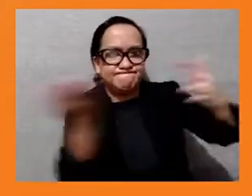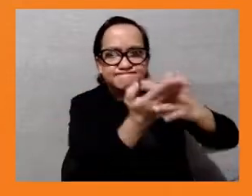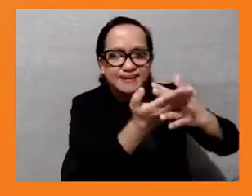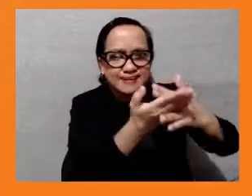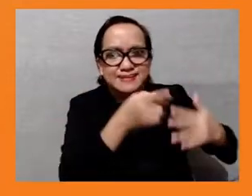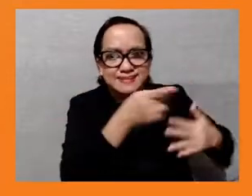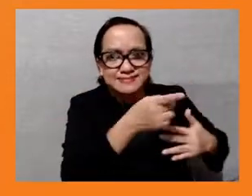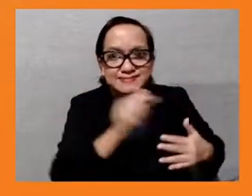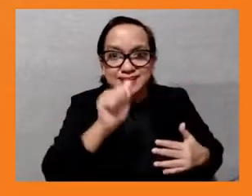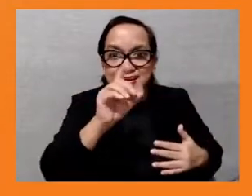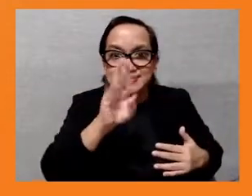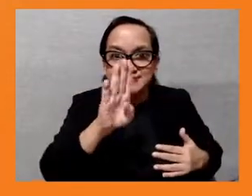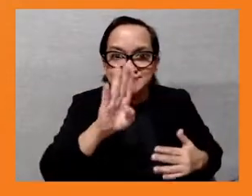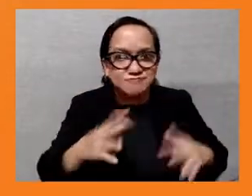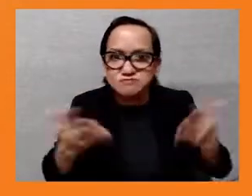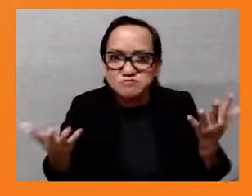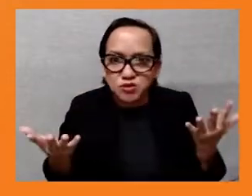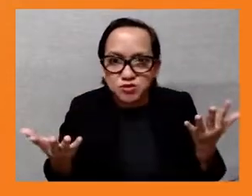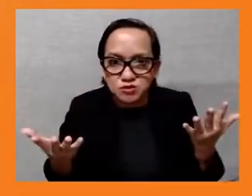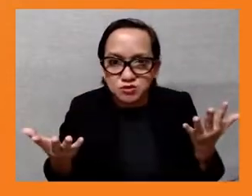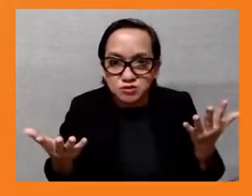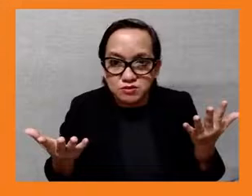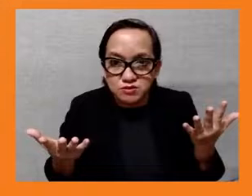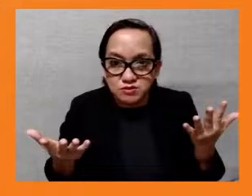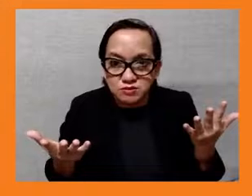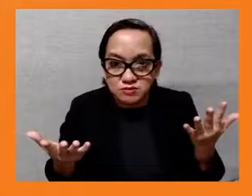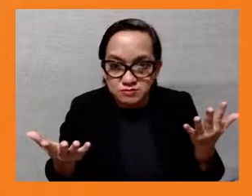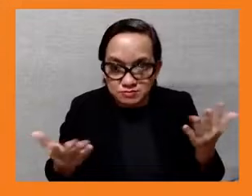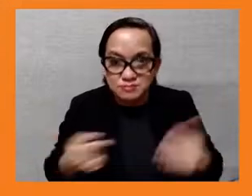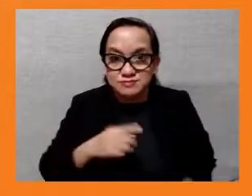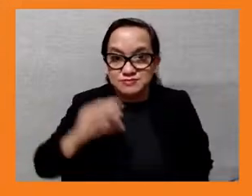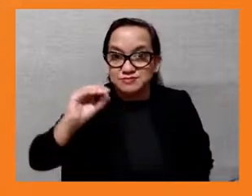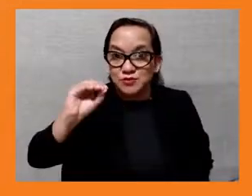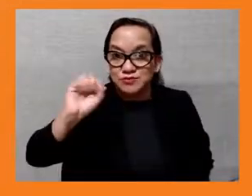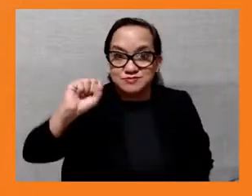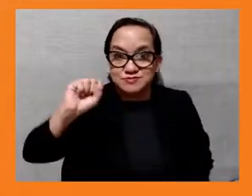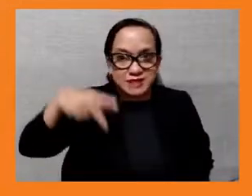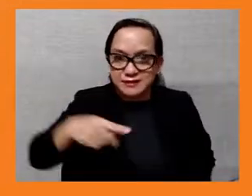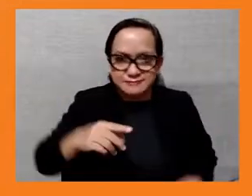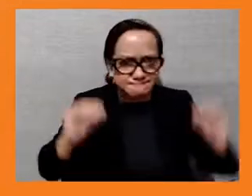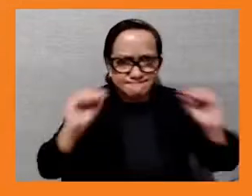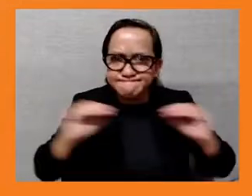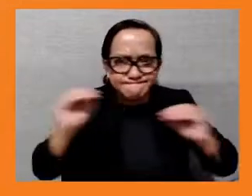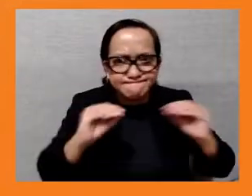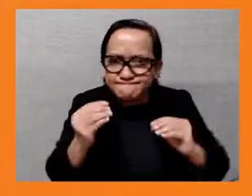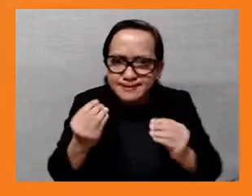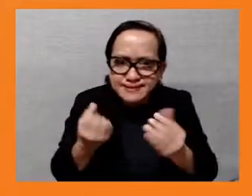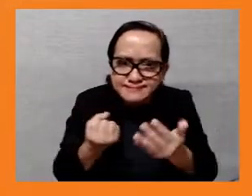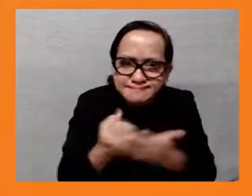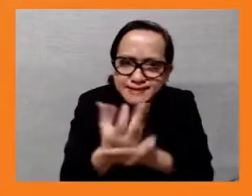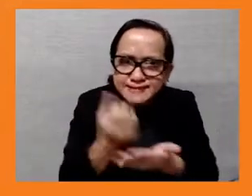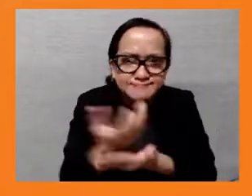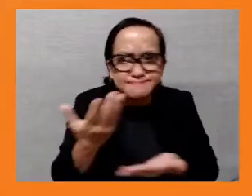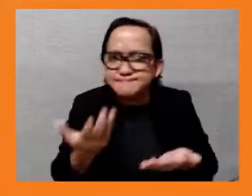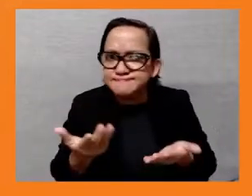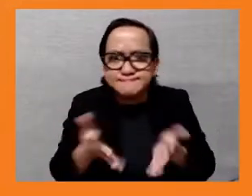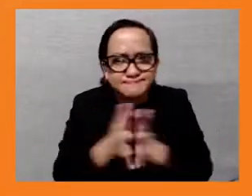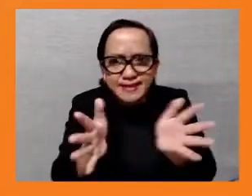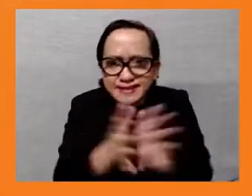program. So for every project. Next, please. So as